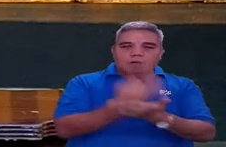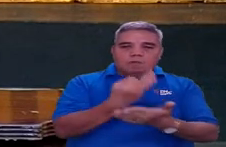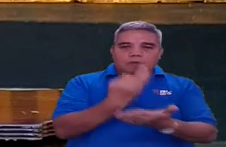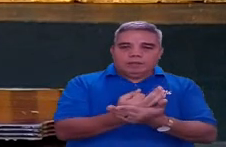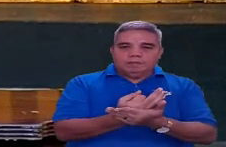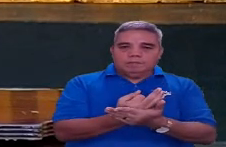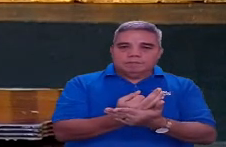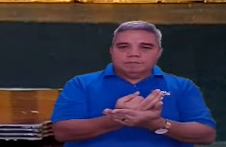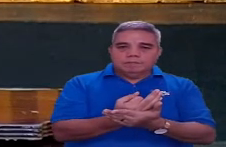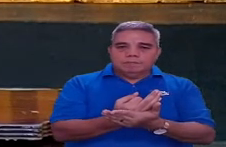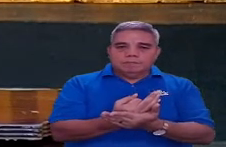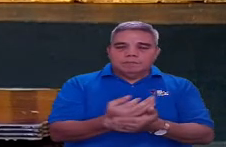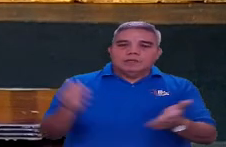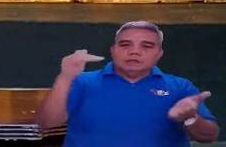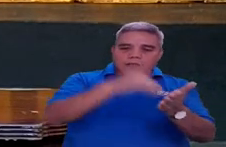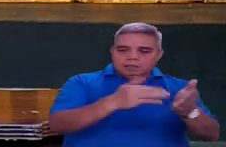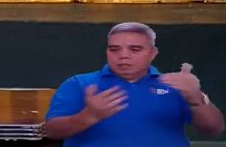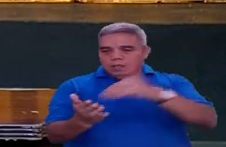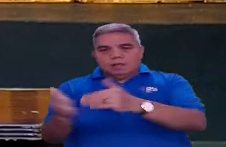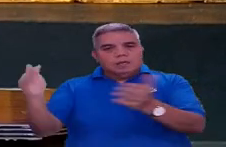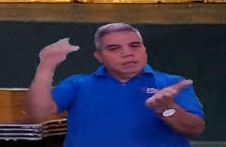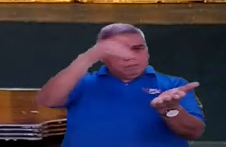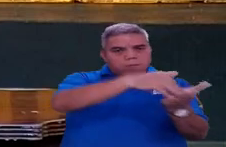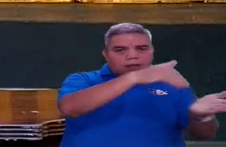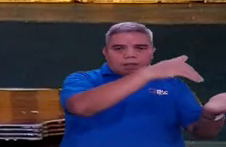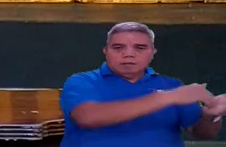inilagay. Balik-balik lang yan.